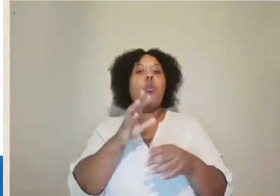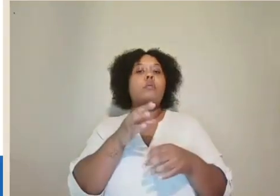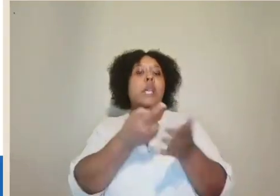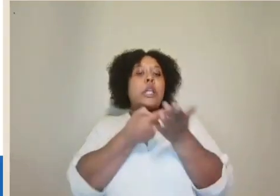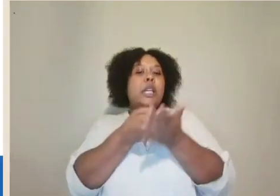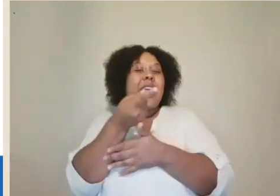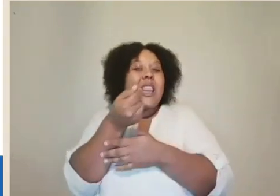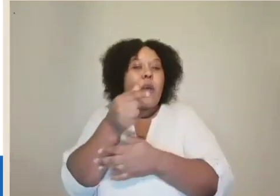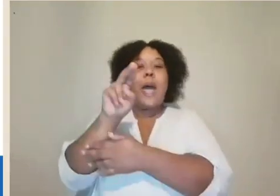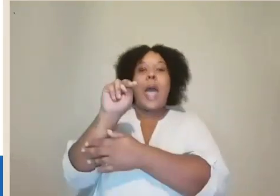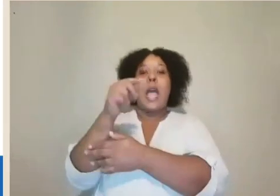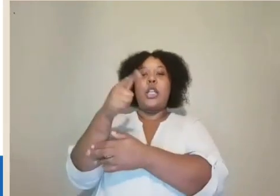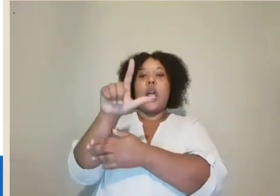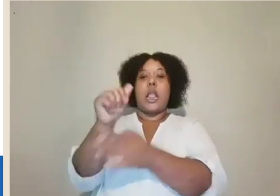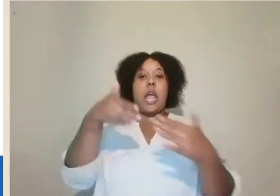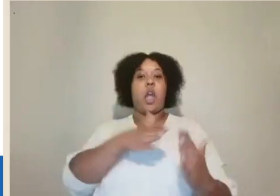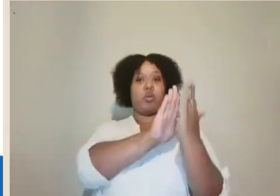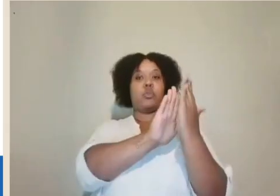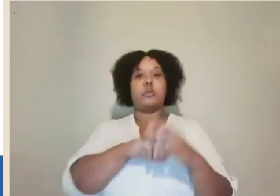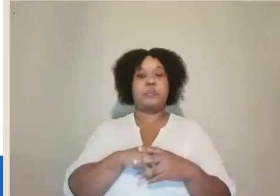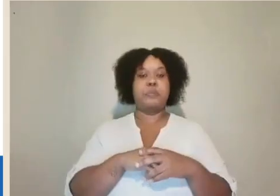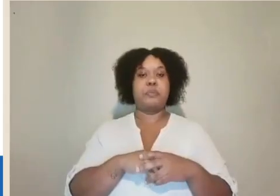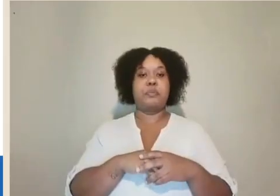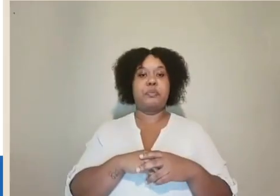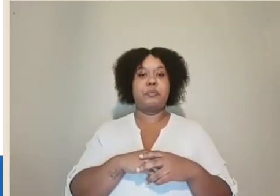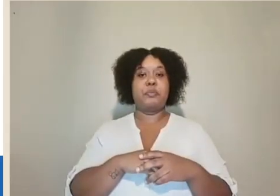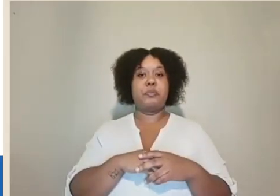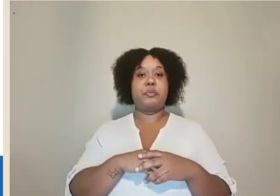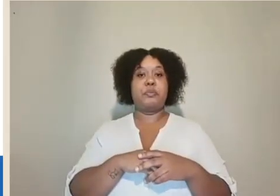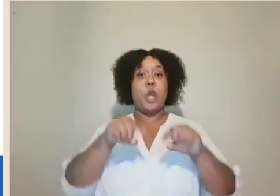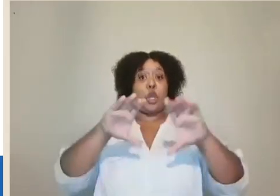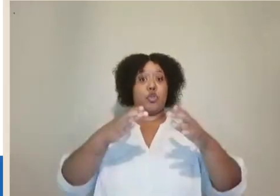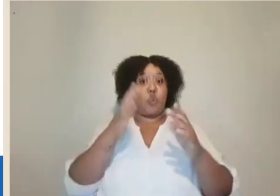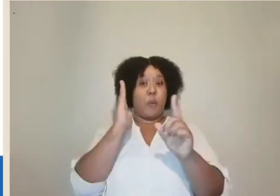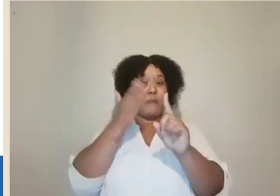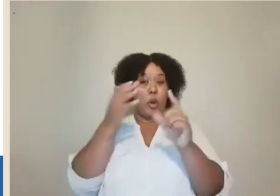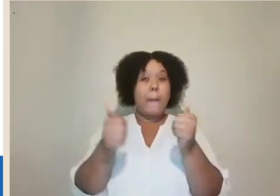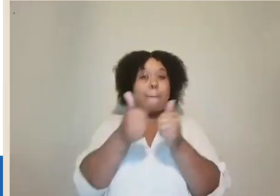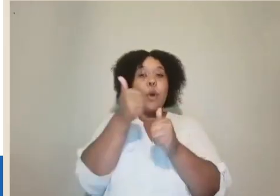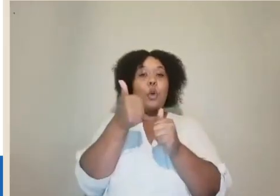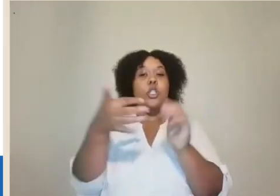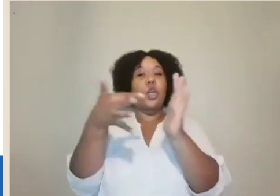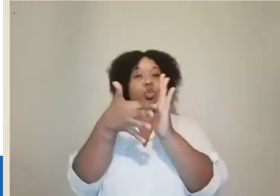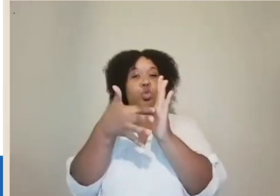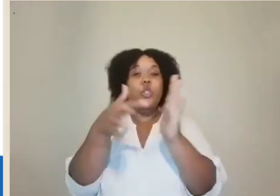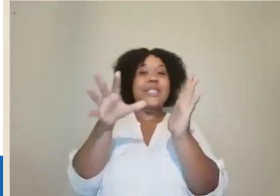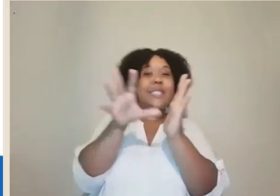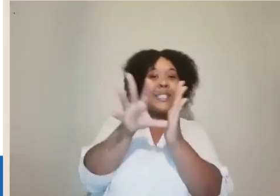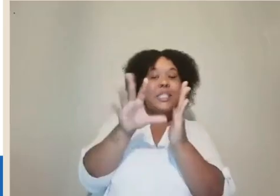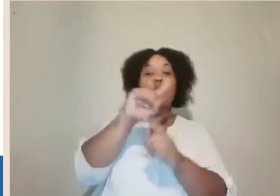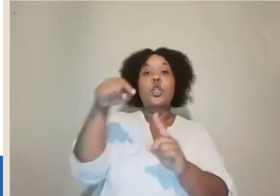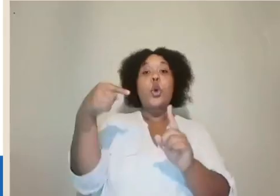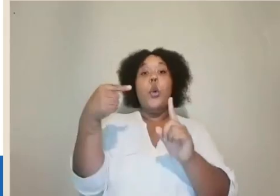NGLA approach, how we actually do this here. So we focus specifically on juniors and seniors when we are marketing, when we